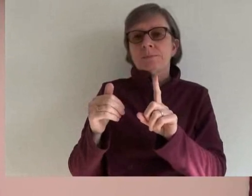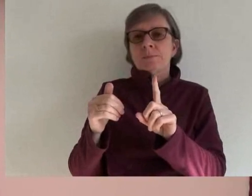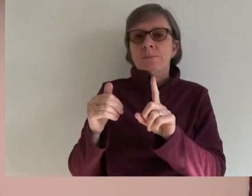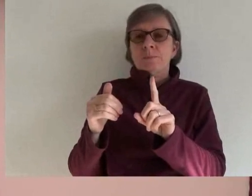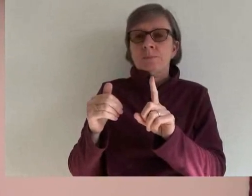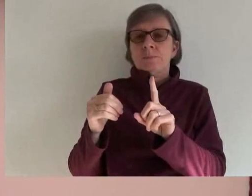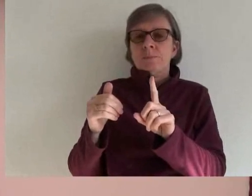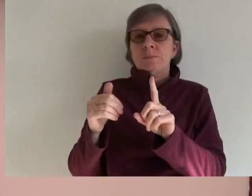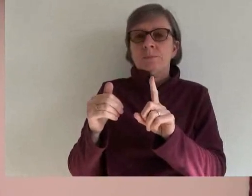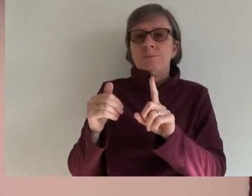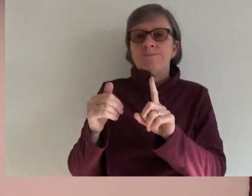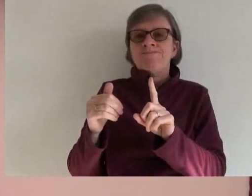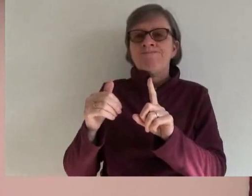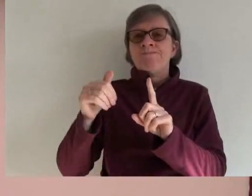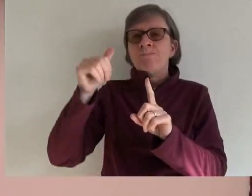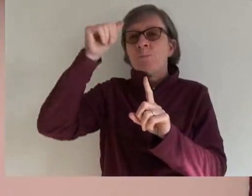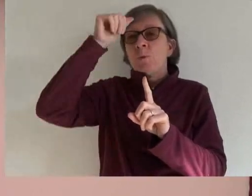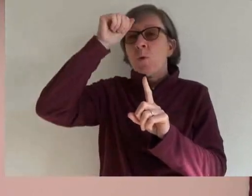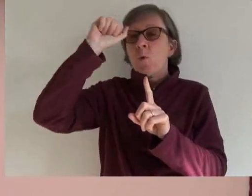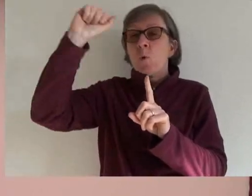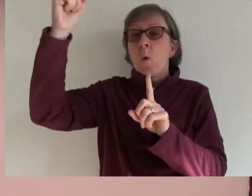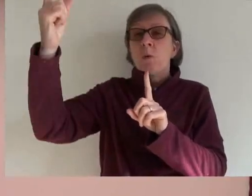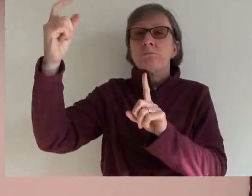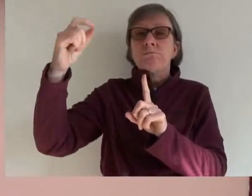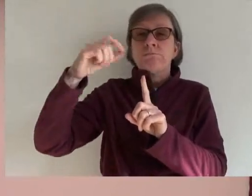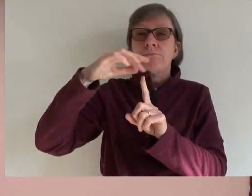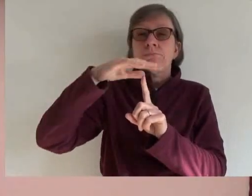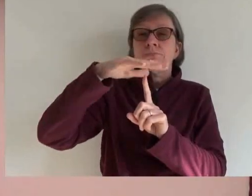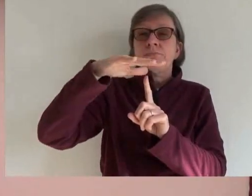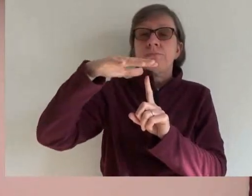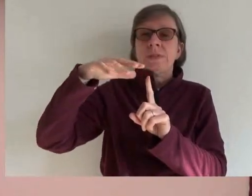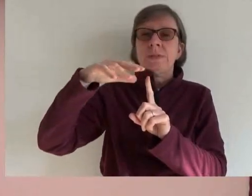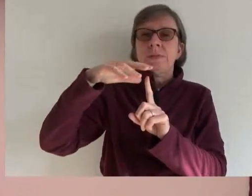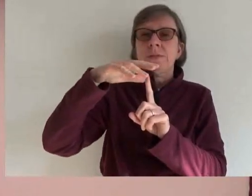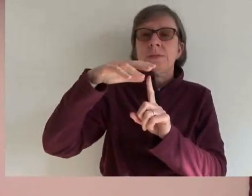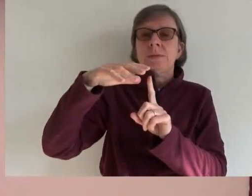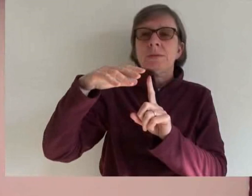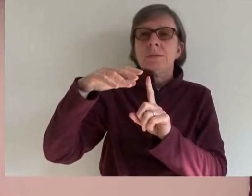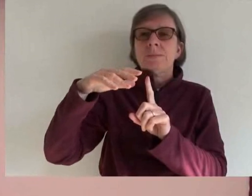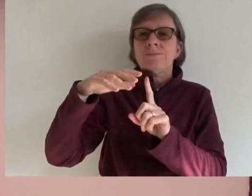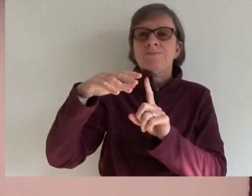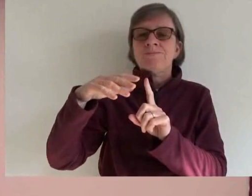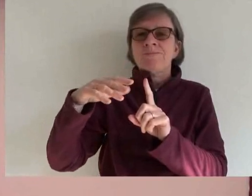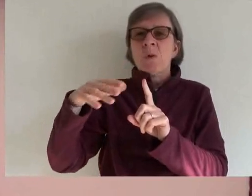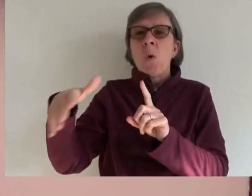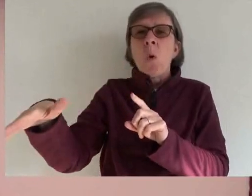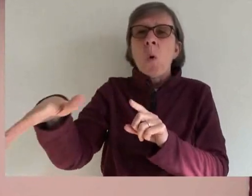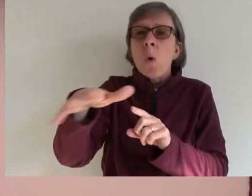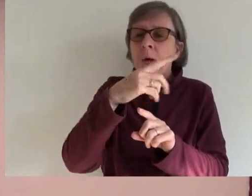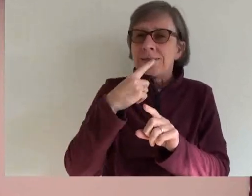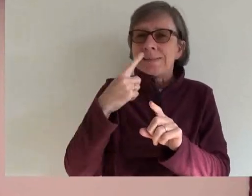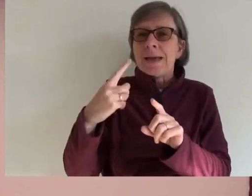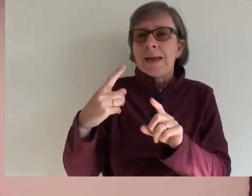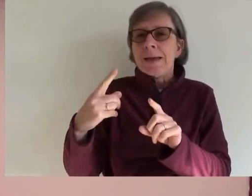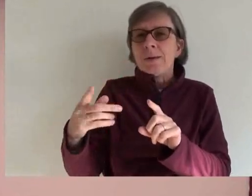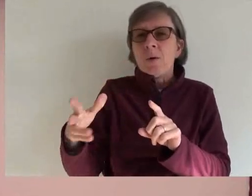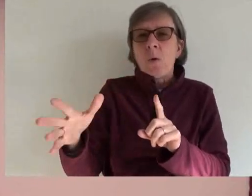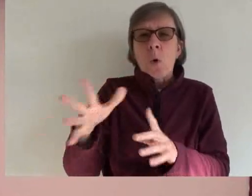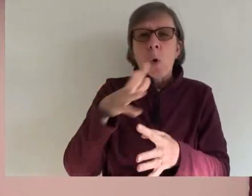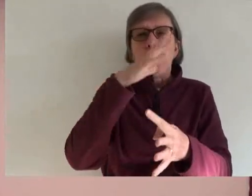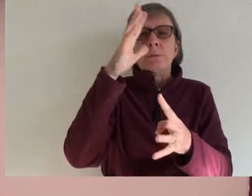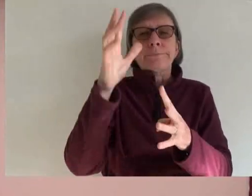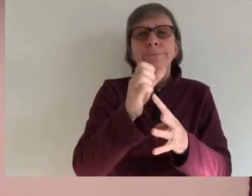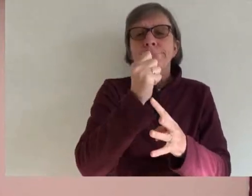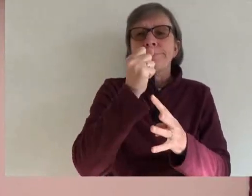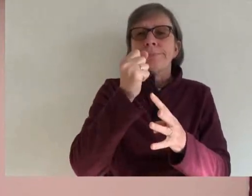Lord, that we might be aware of your presence with us. So, Lord, all that is said and done, may it be